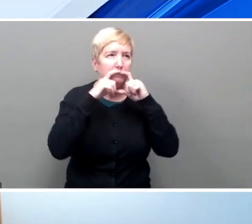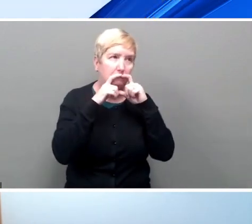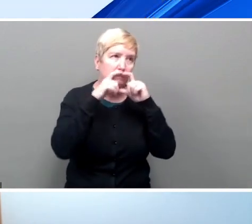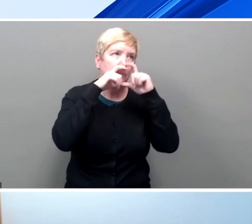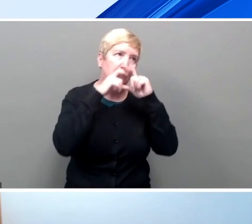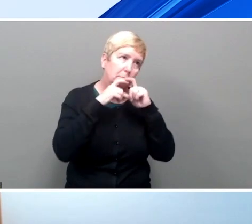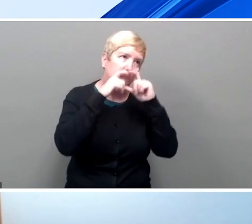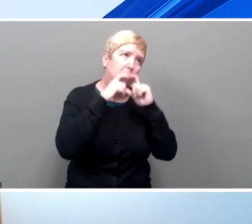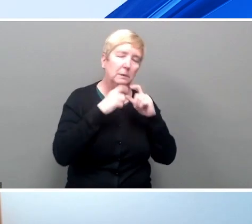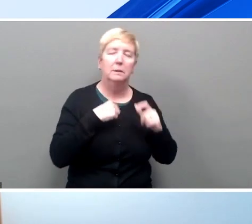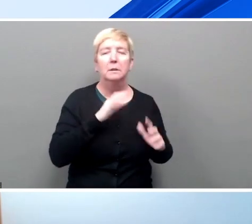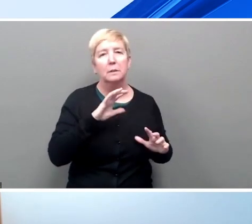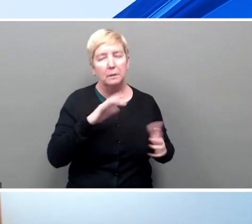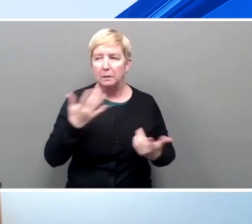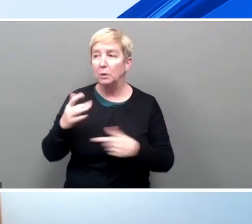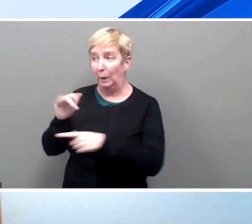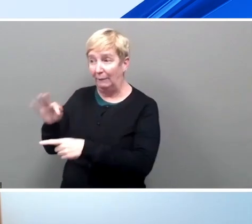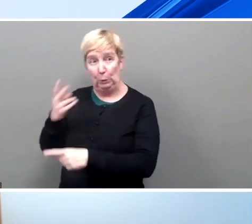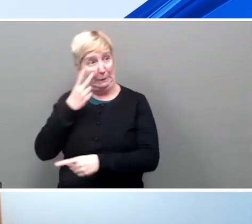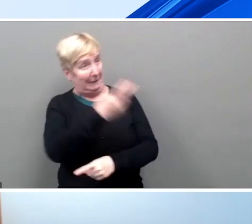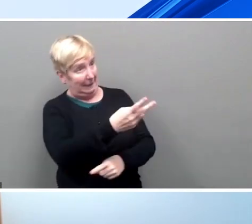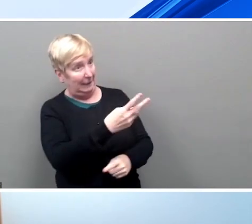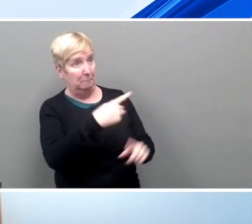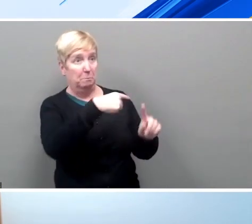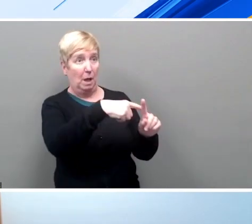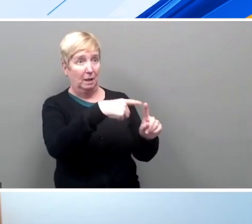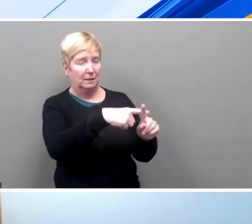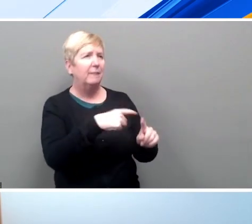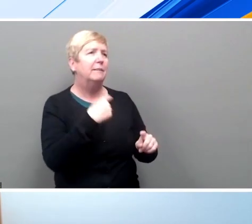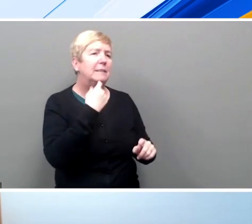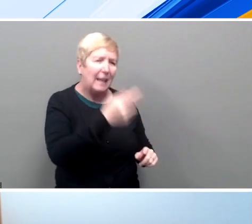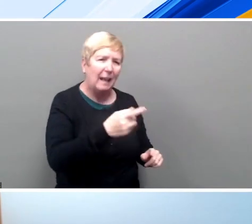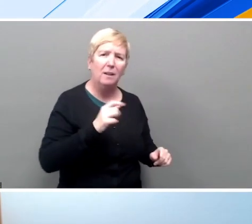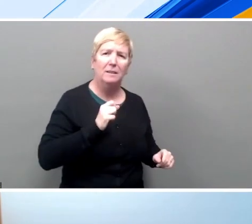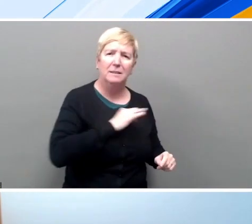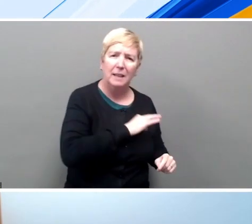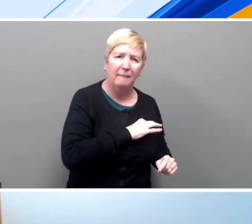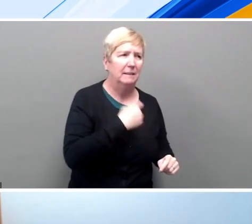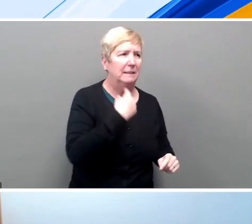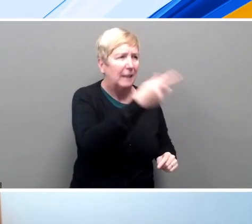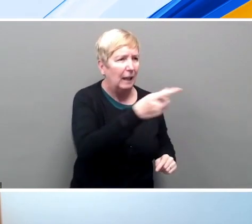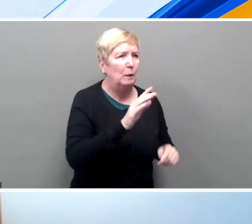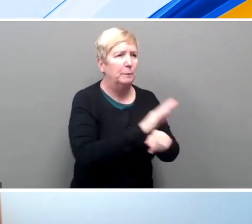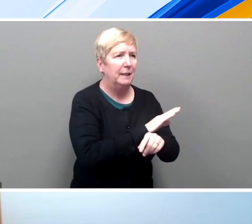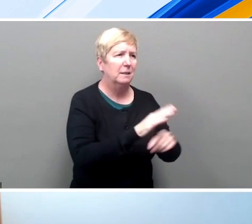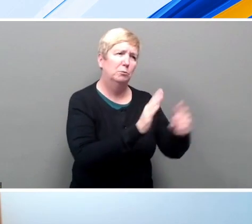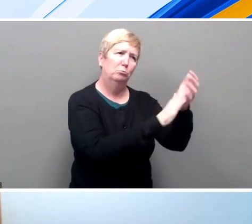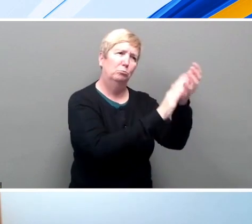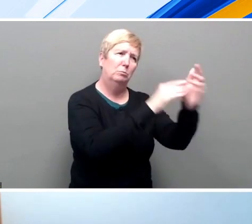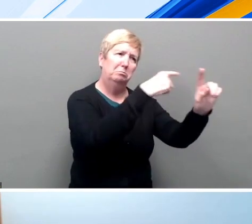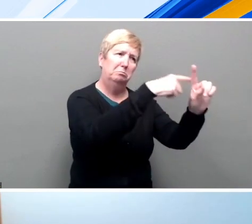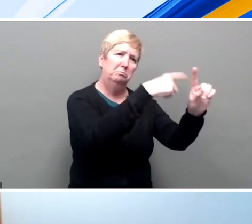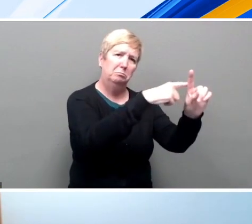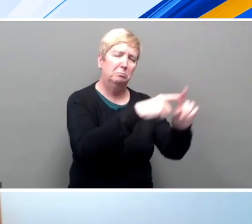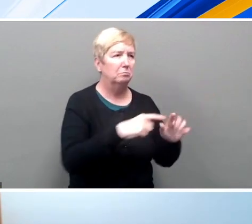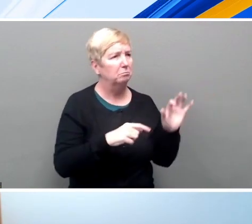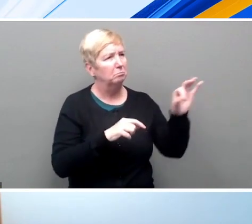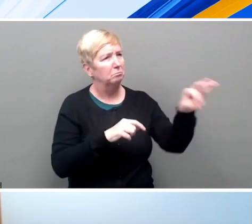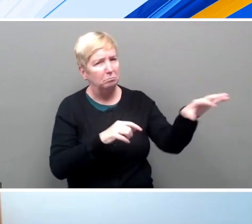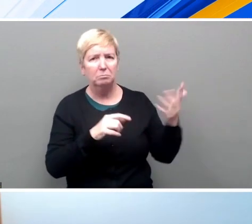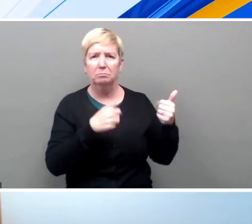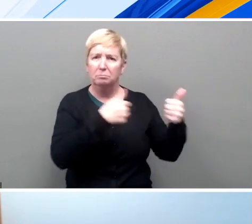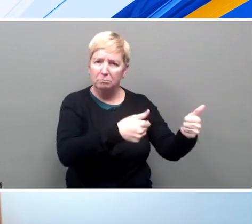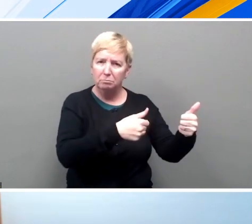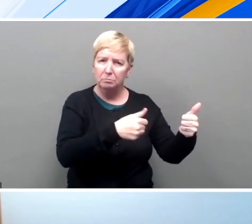see this a lot, but not that. Thank you for that. I think if business owners get that feedback and then go to